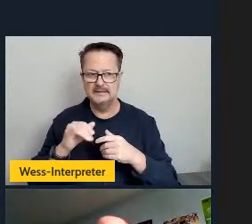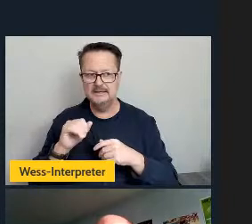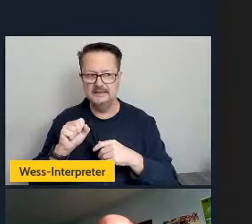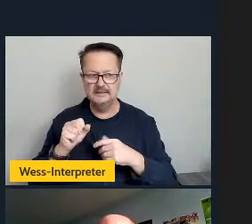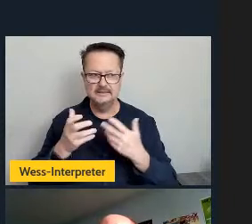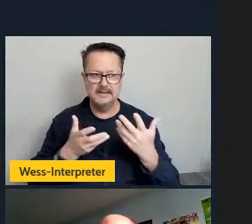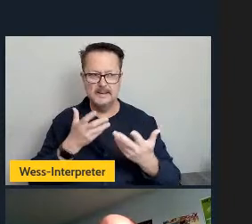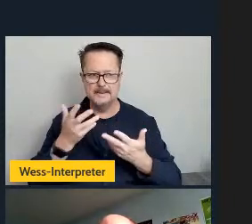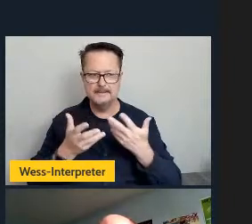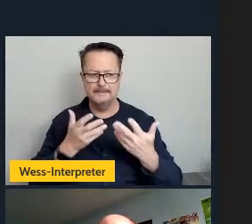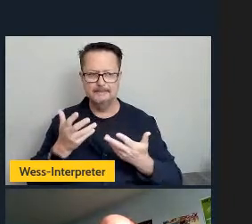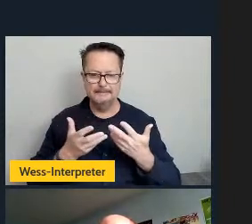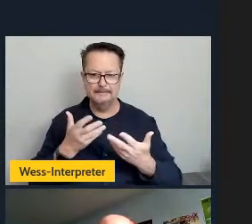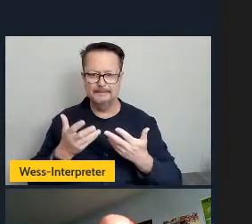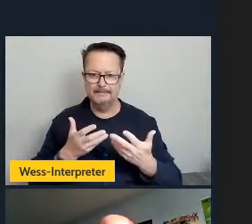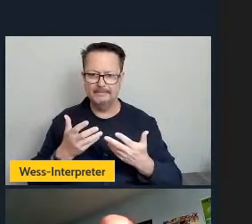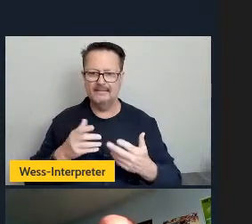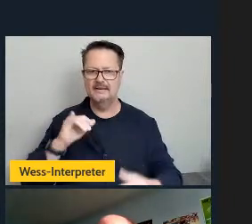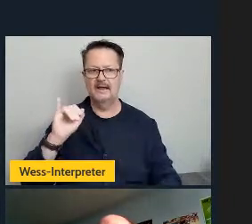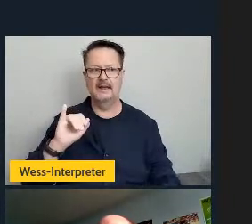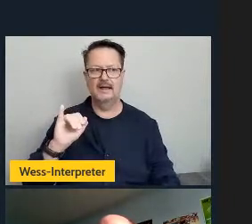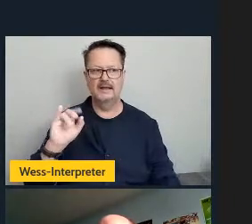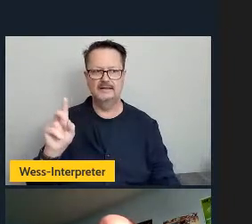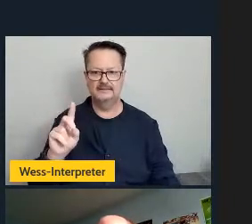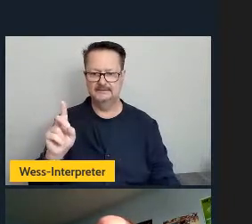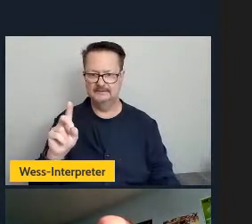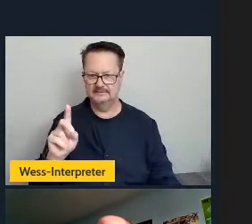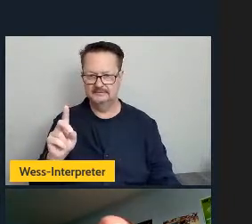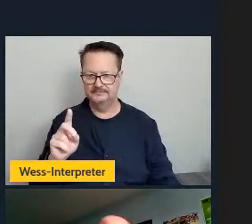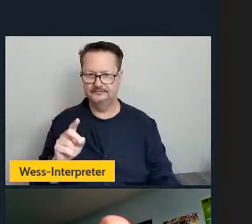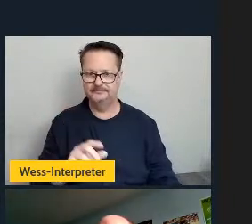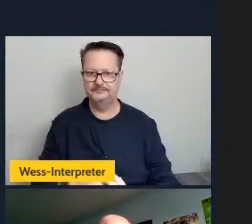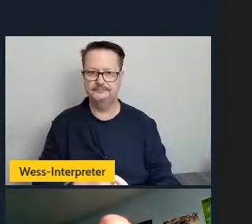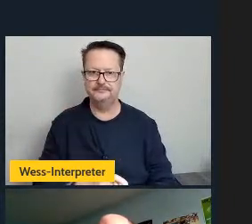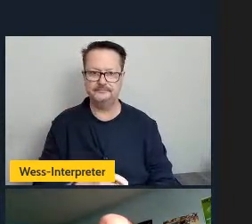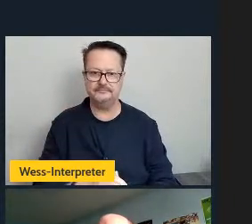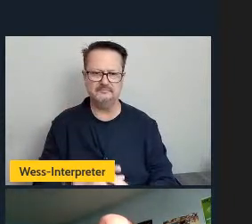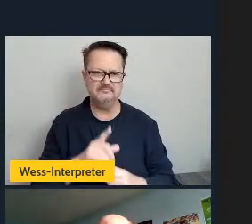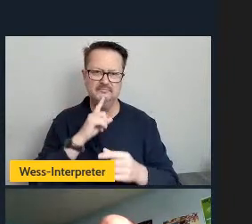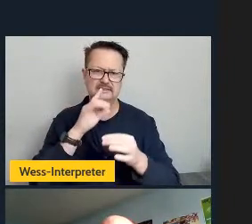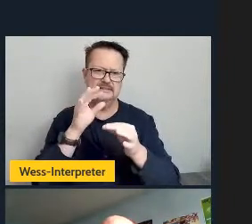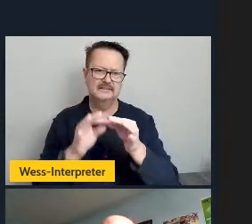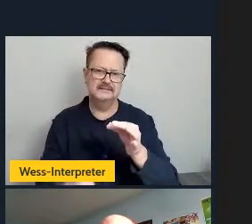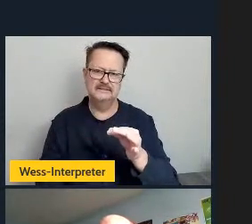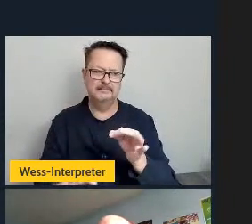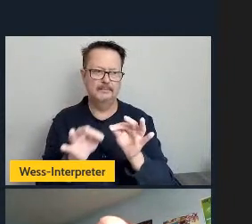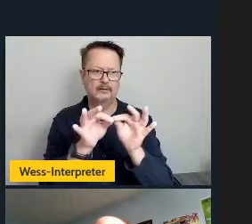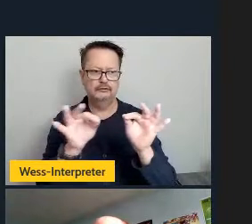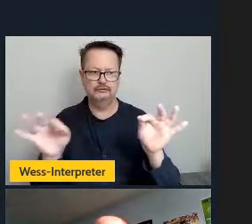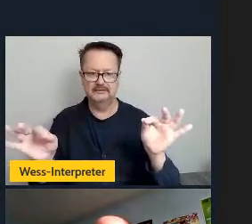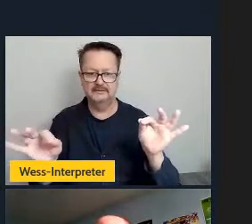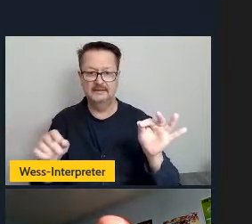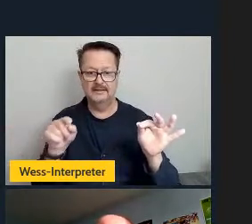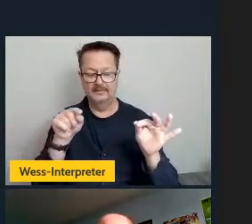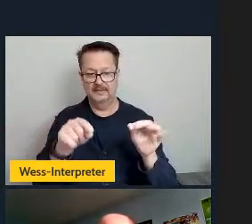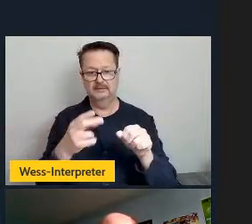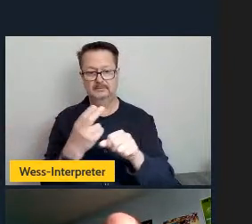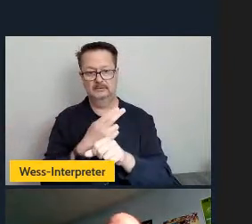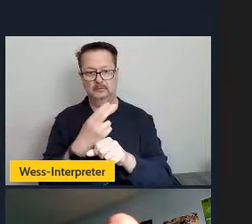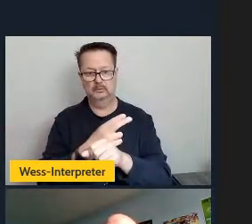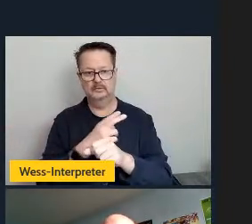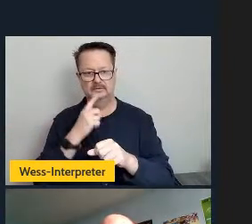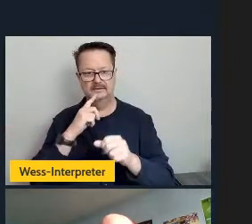is an ID, which is just a simple string, and this will be used when it's